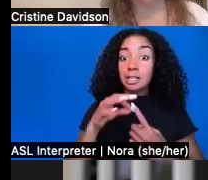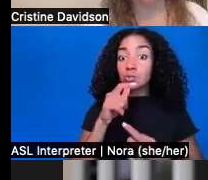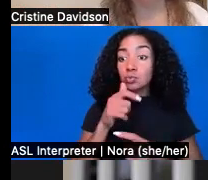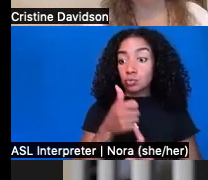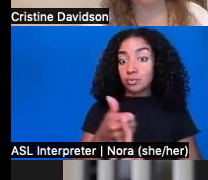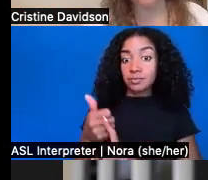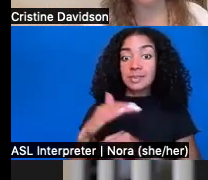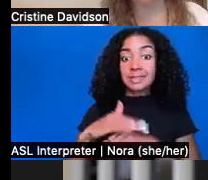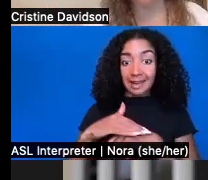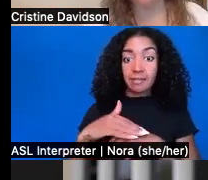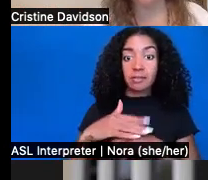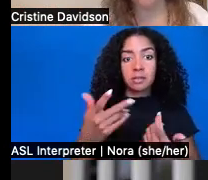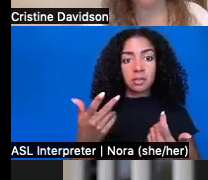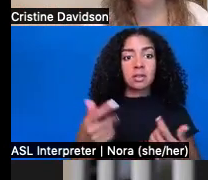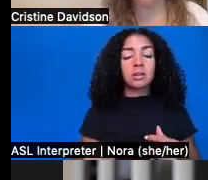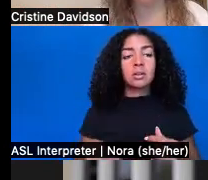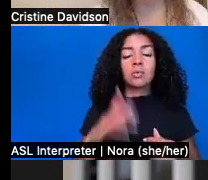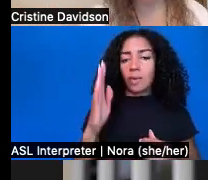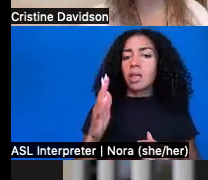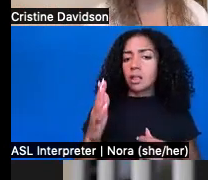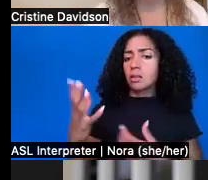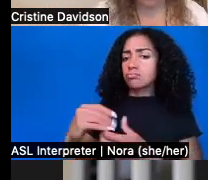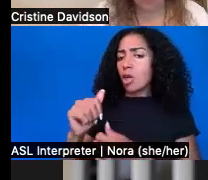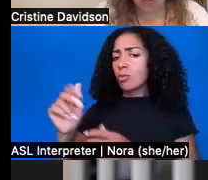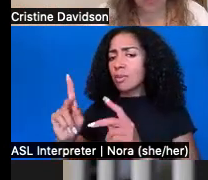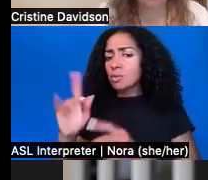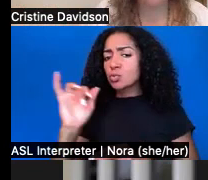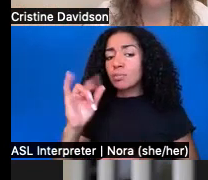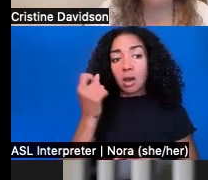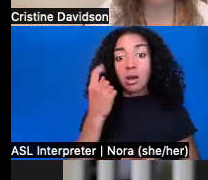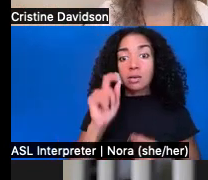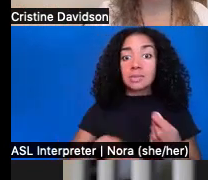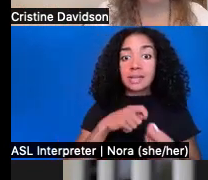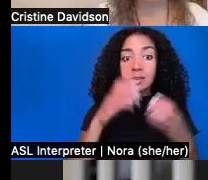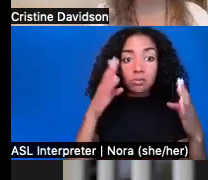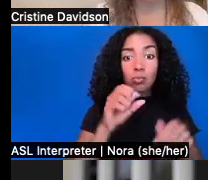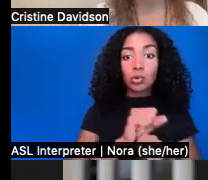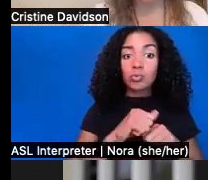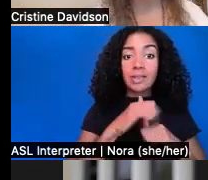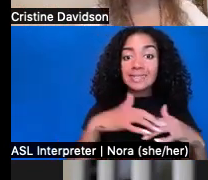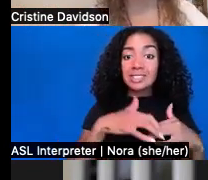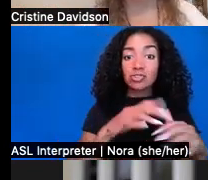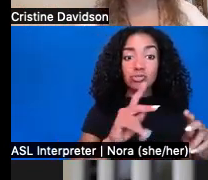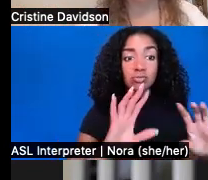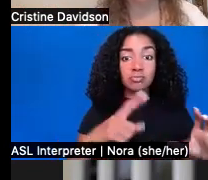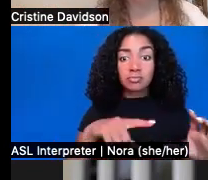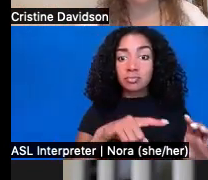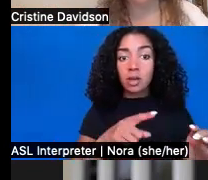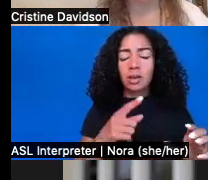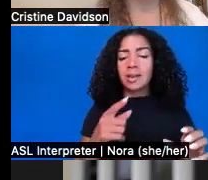as well, but particularly when working with Native folks, must remember that these tactics